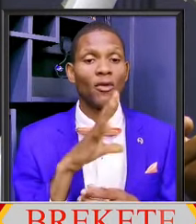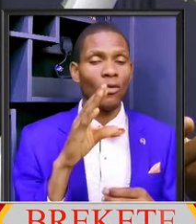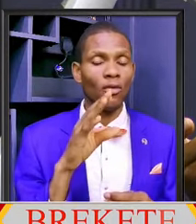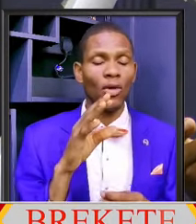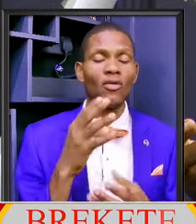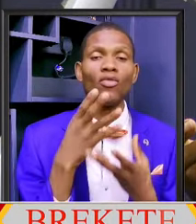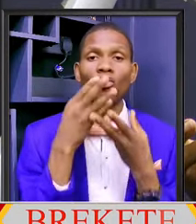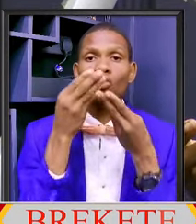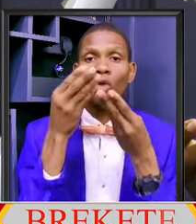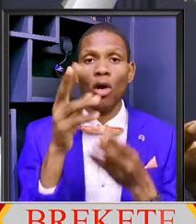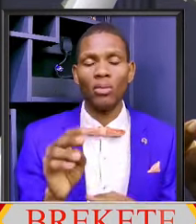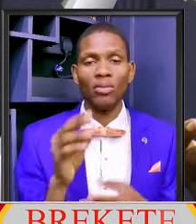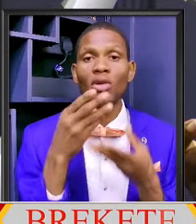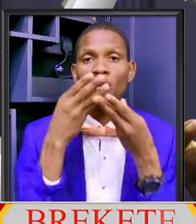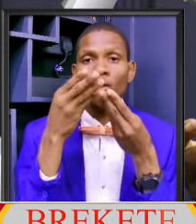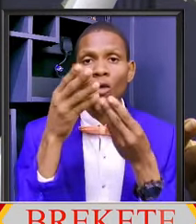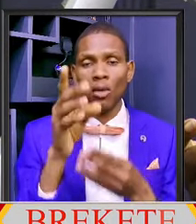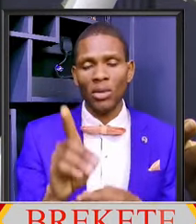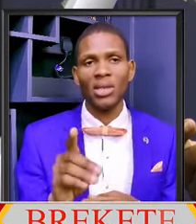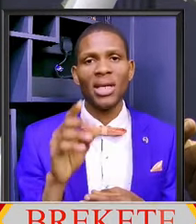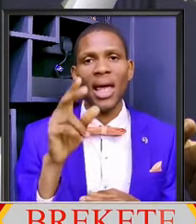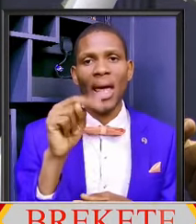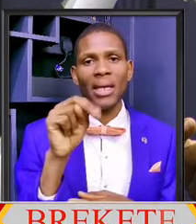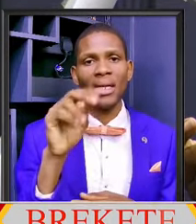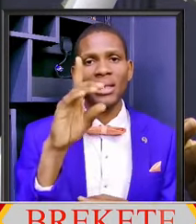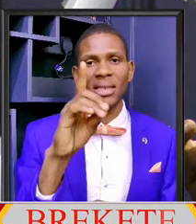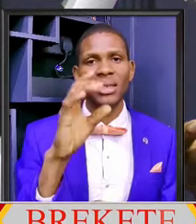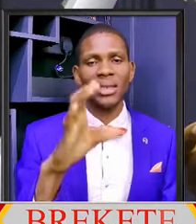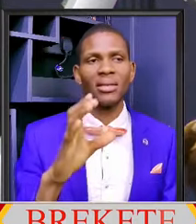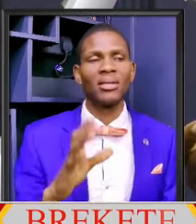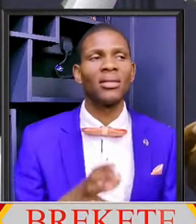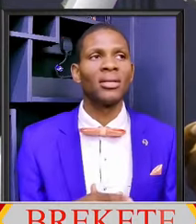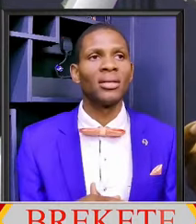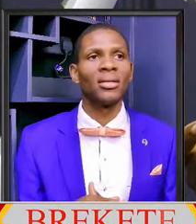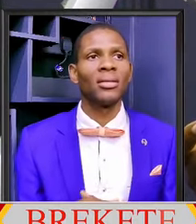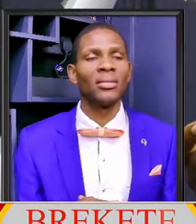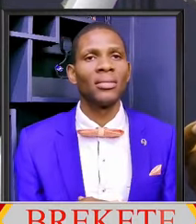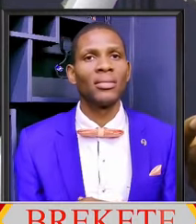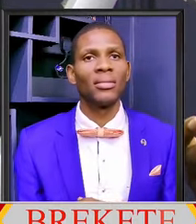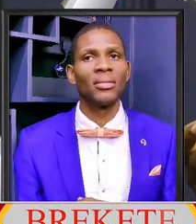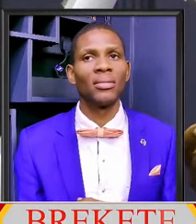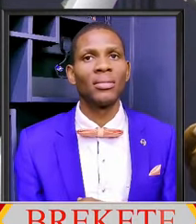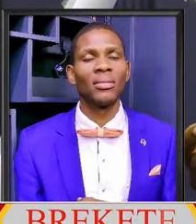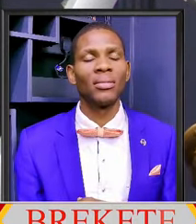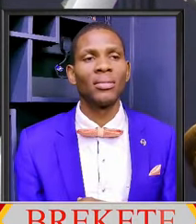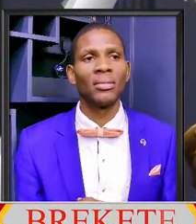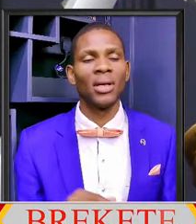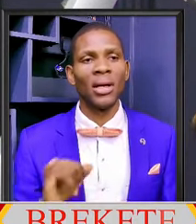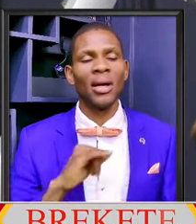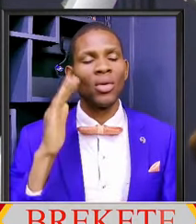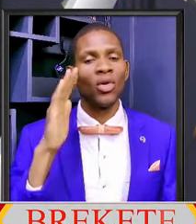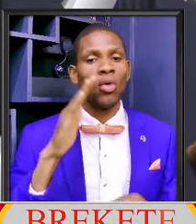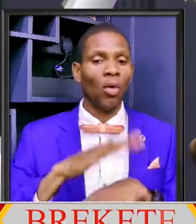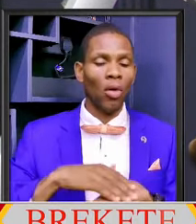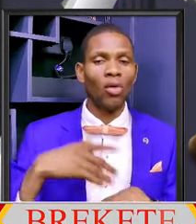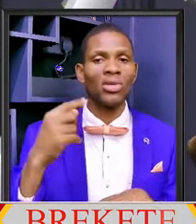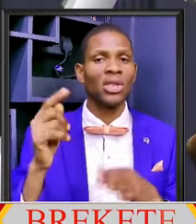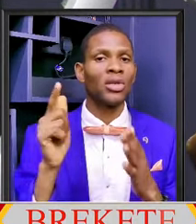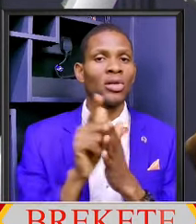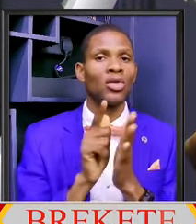inform NNDC. Okay, sir. I go call the lawyer.